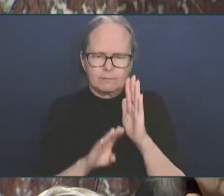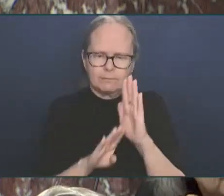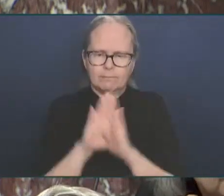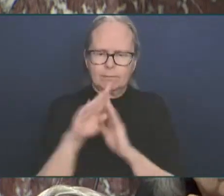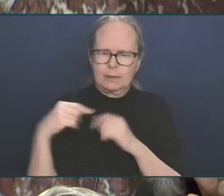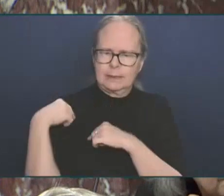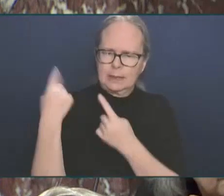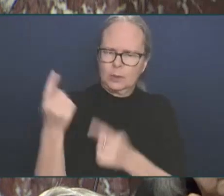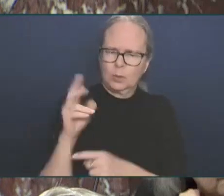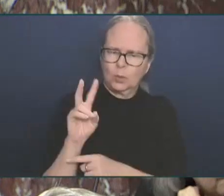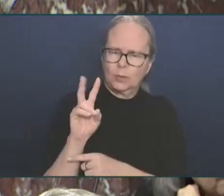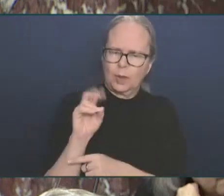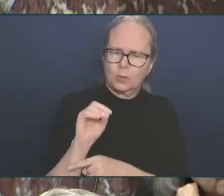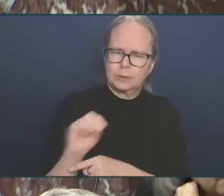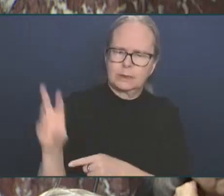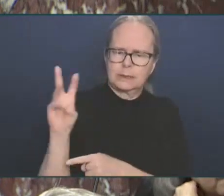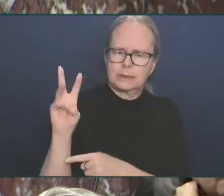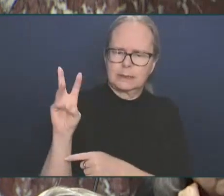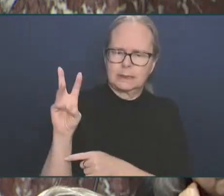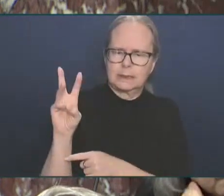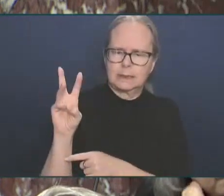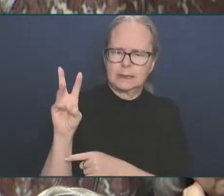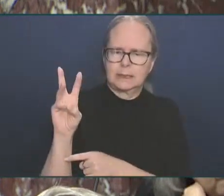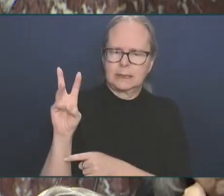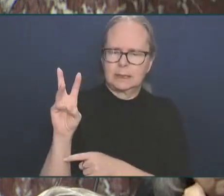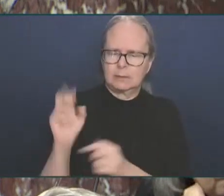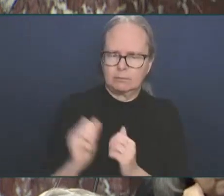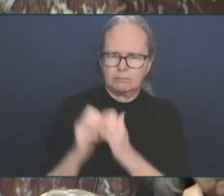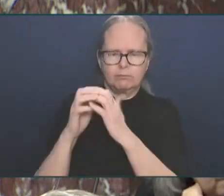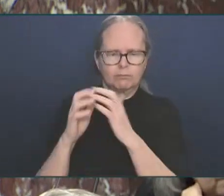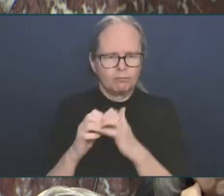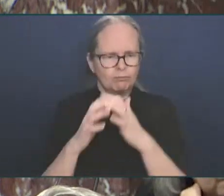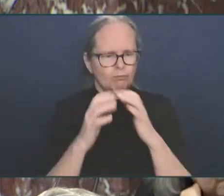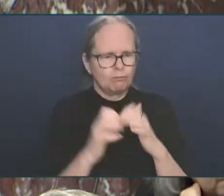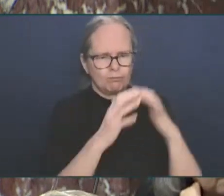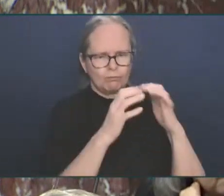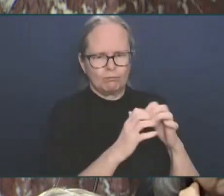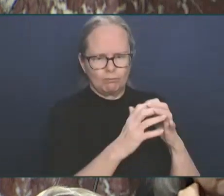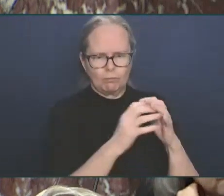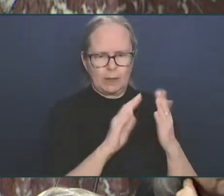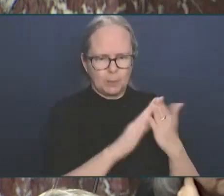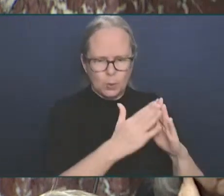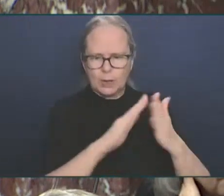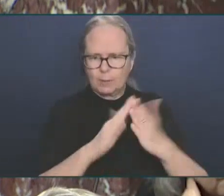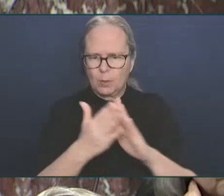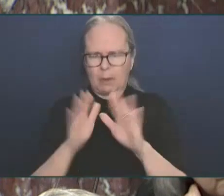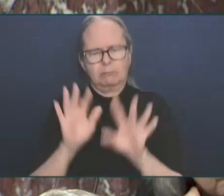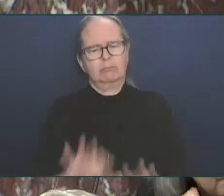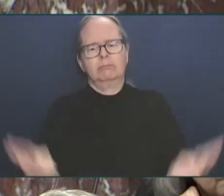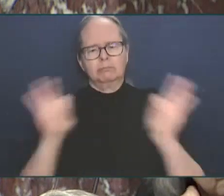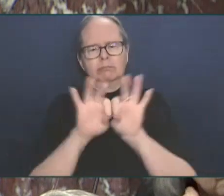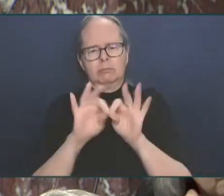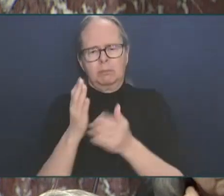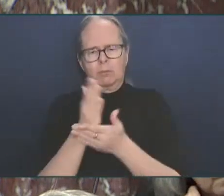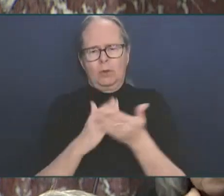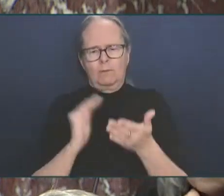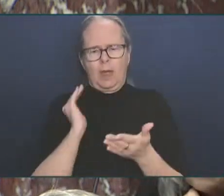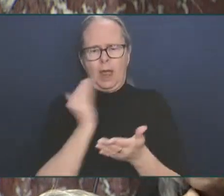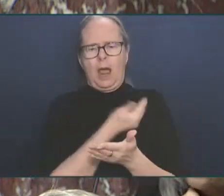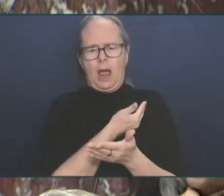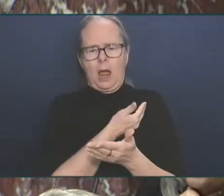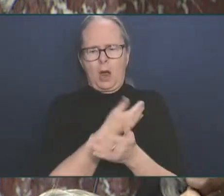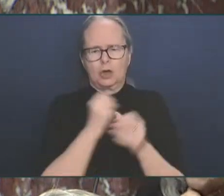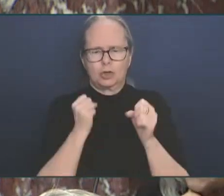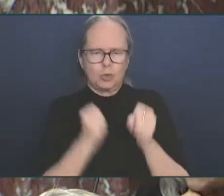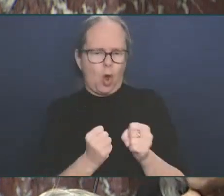is a key action of our Stronger BC economic plan, which helps move BC forward by tackling the challenges of today while